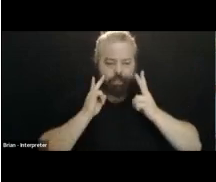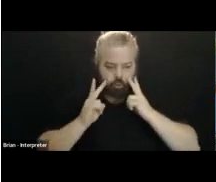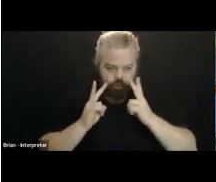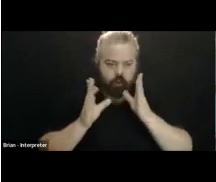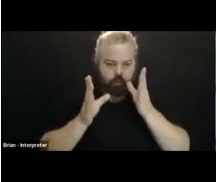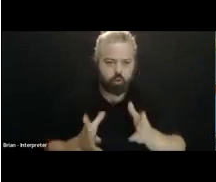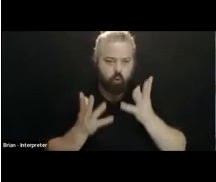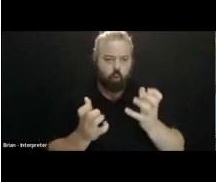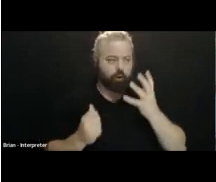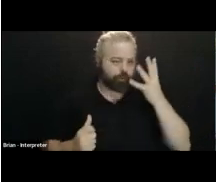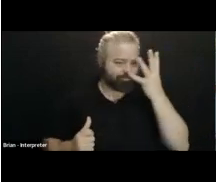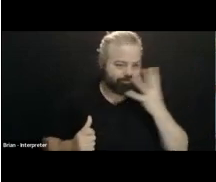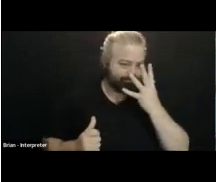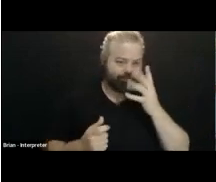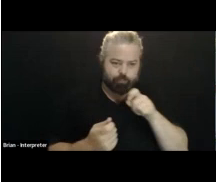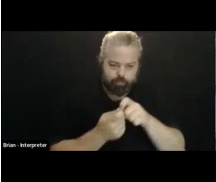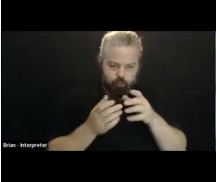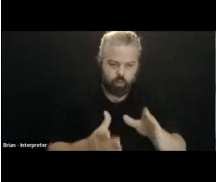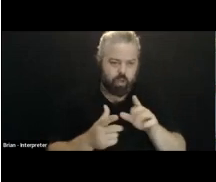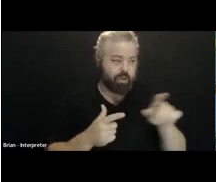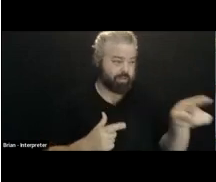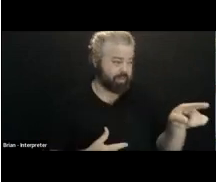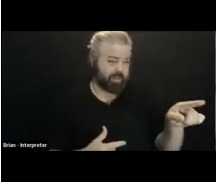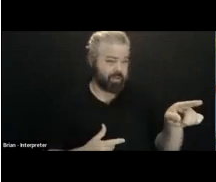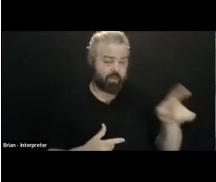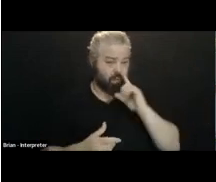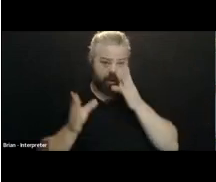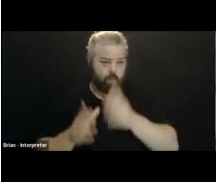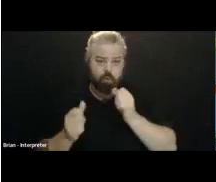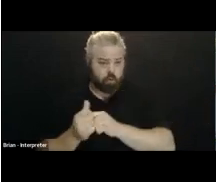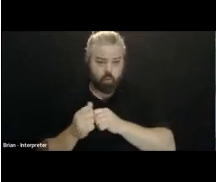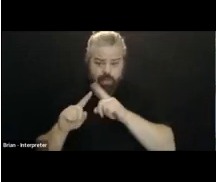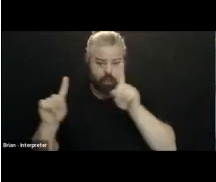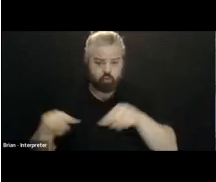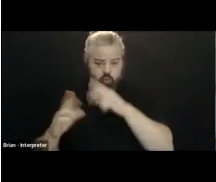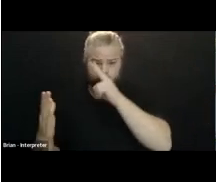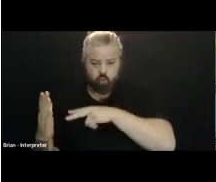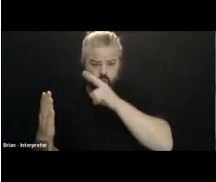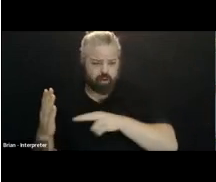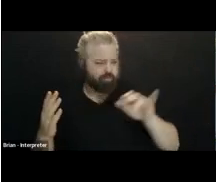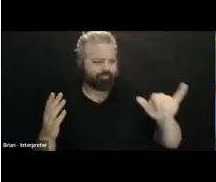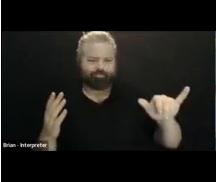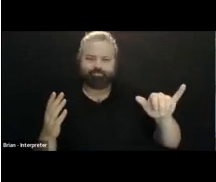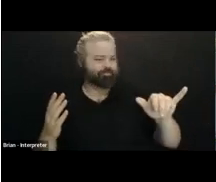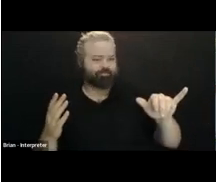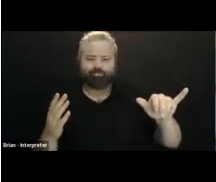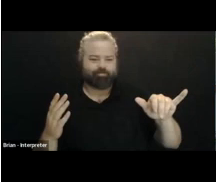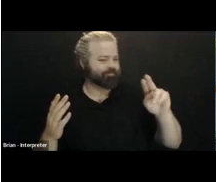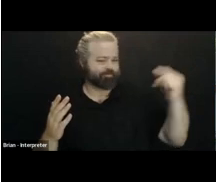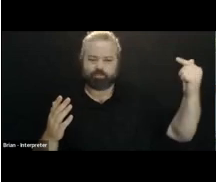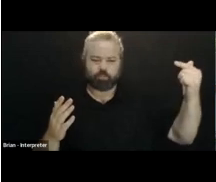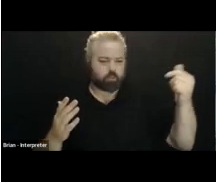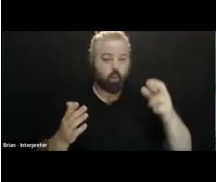way, but this would not read well to someone using a screen reader or someone trying to navigate through Microsoft Word using